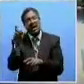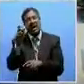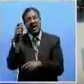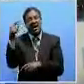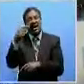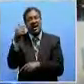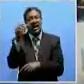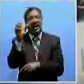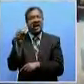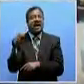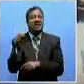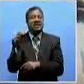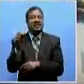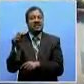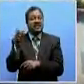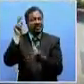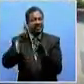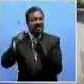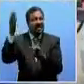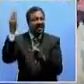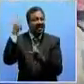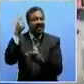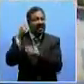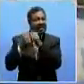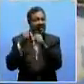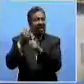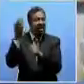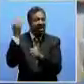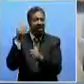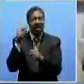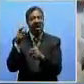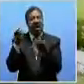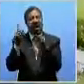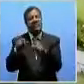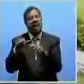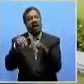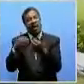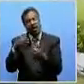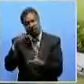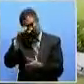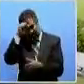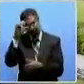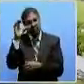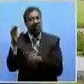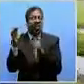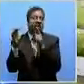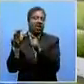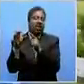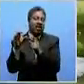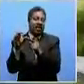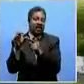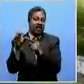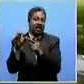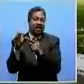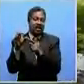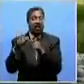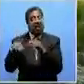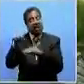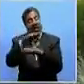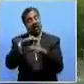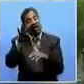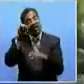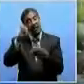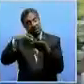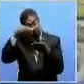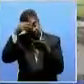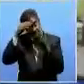characterized the country a year ago. Chingola is again making headlines. By broadcast time, over 40 pupils at